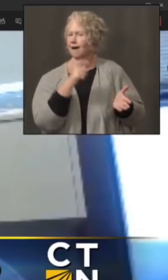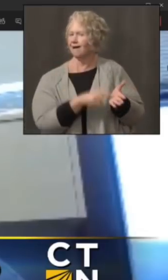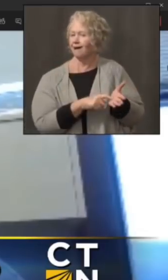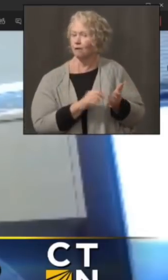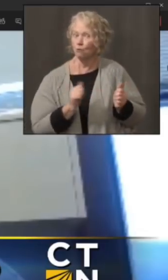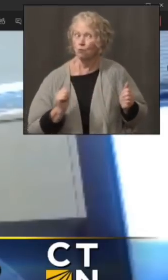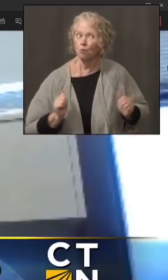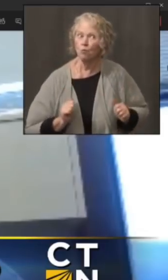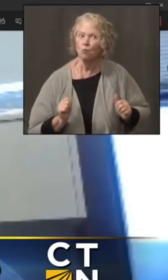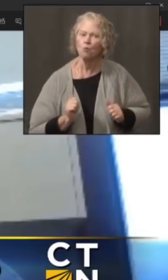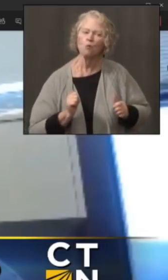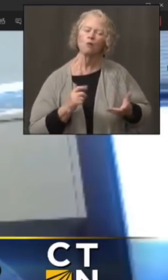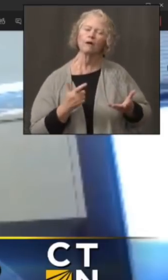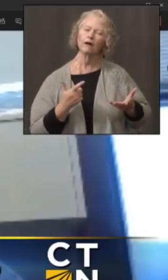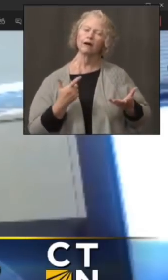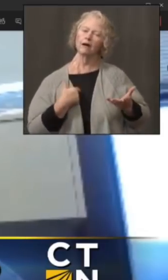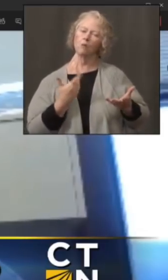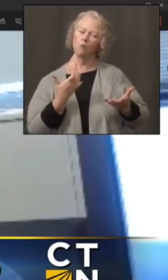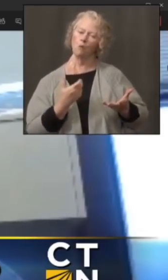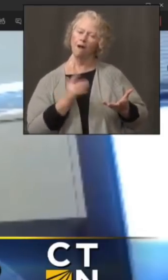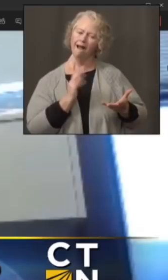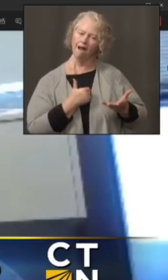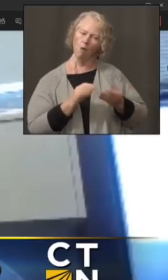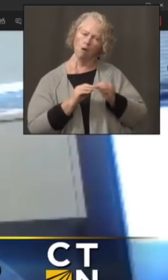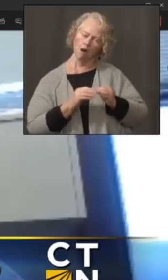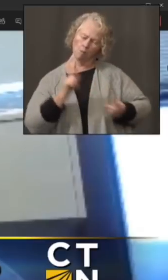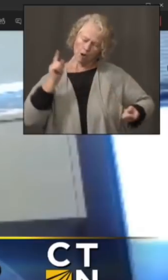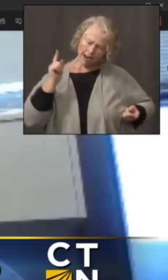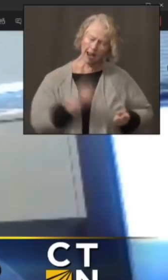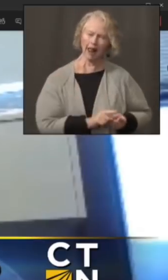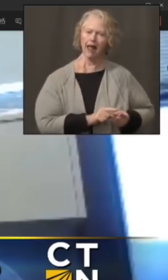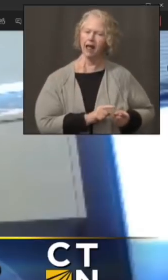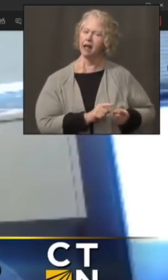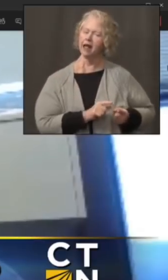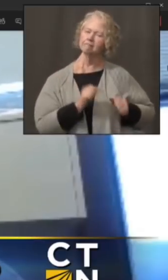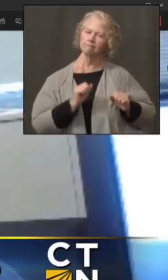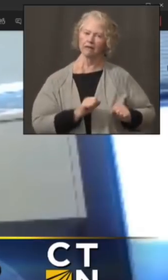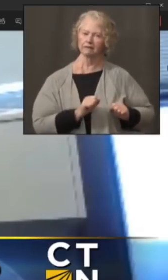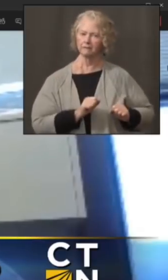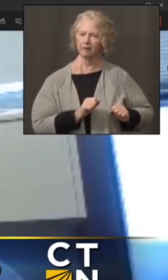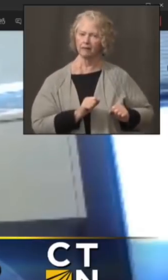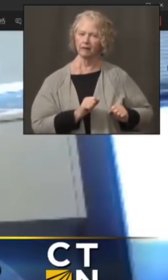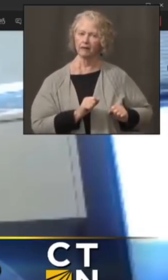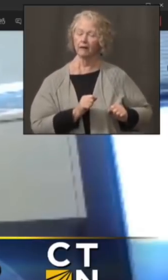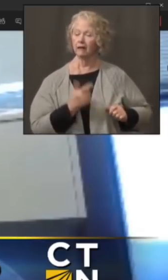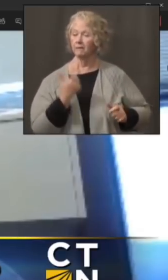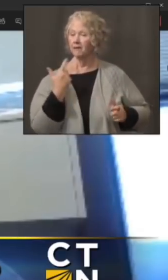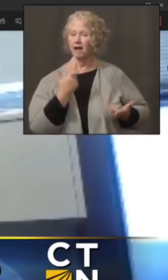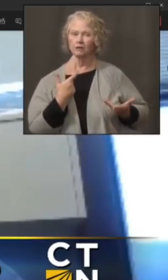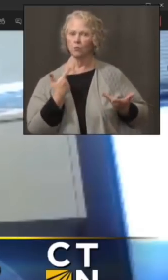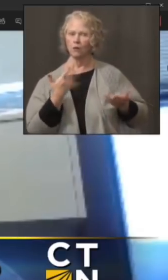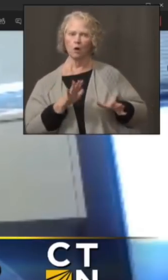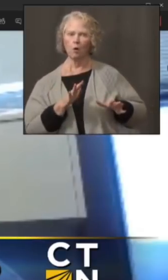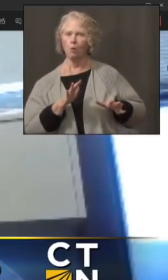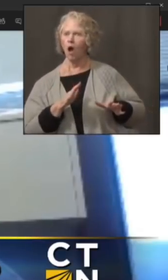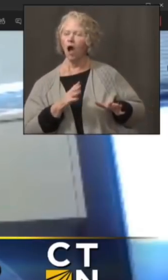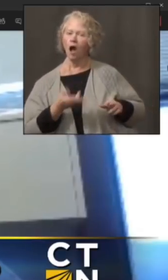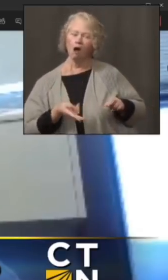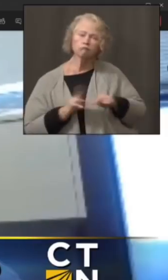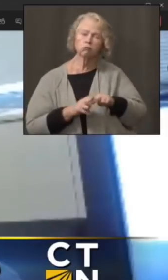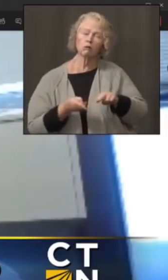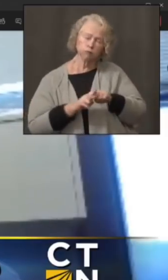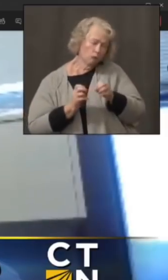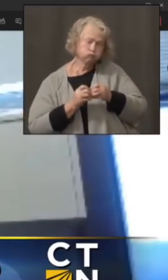is coming, and we wanted to get our baseline down as low as we could in Windham, and make sure that we don't have that exponential growth